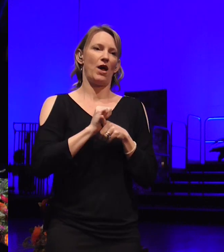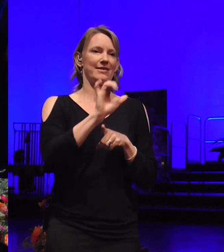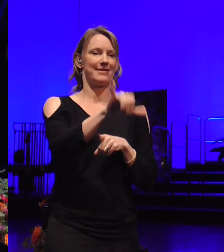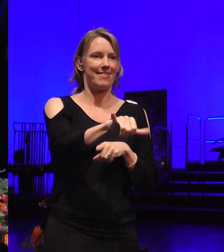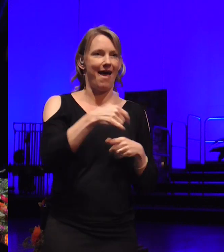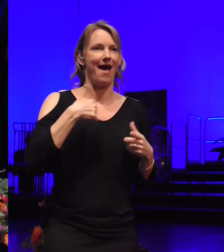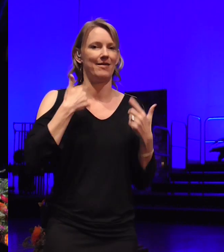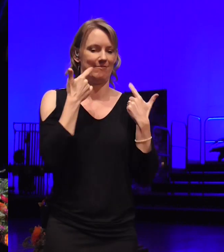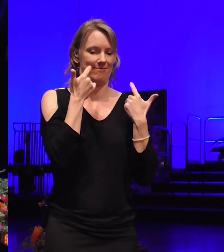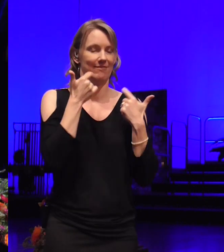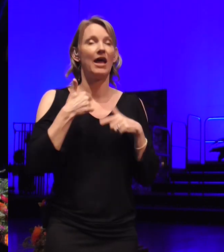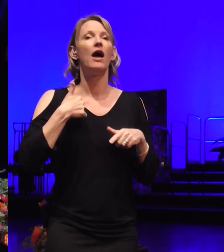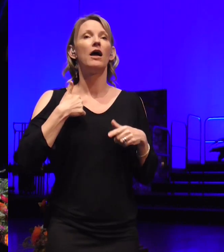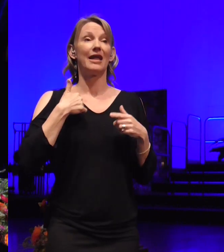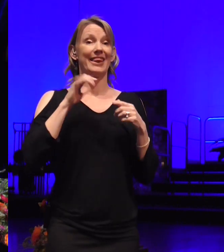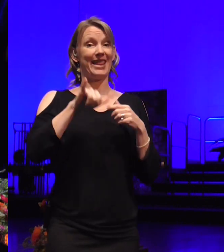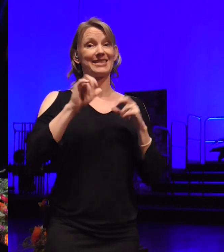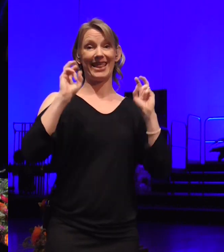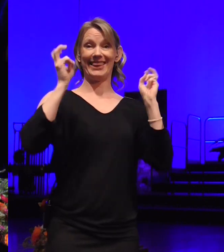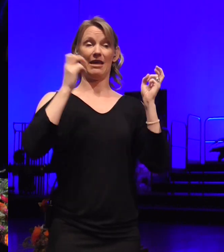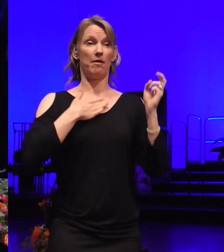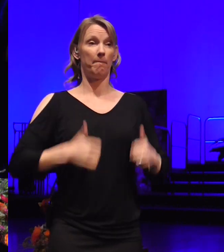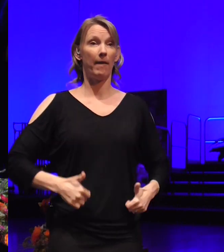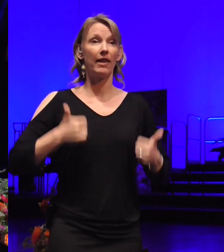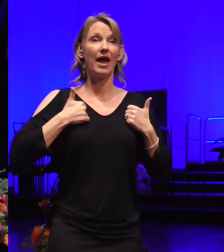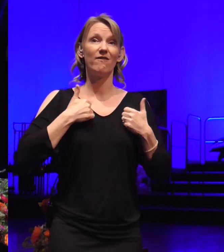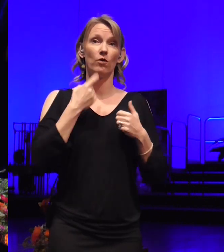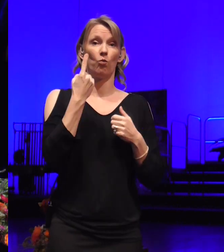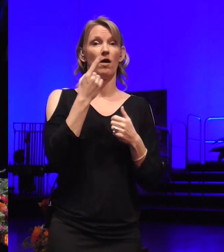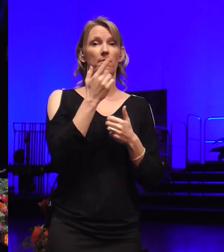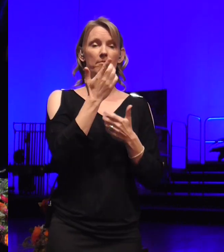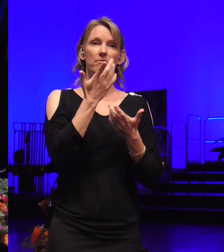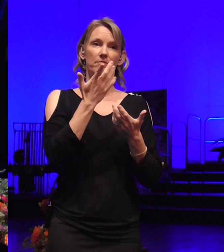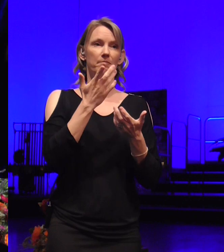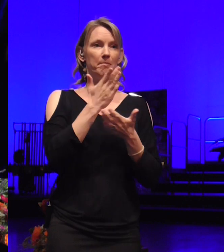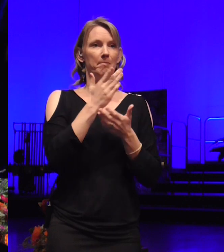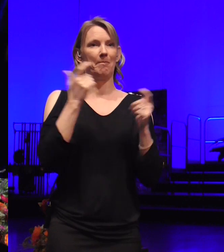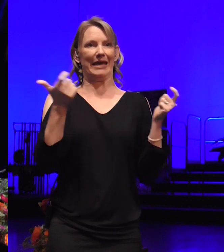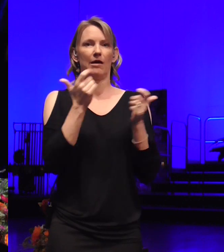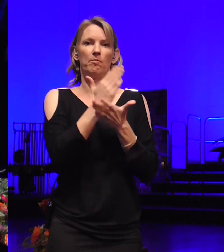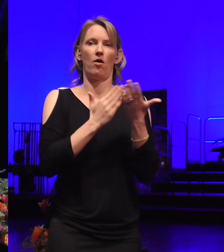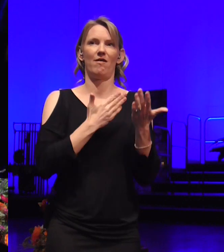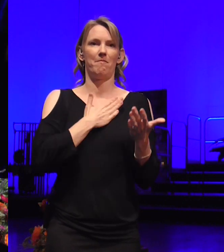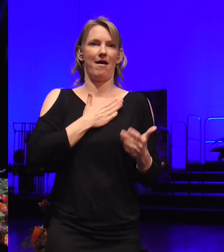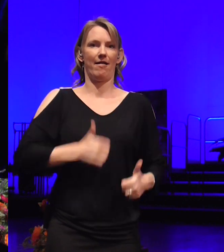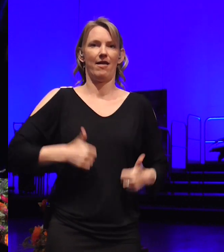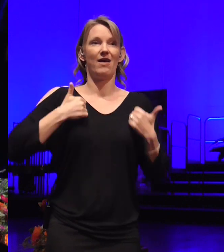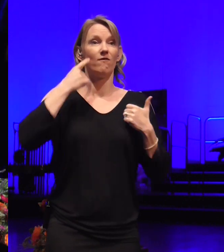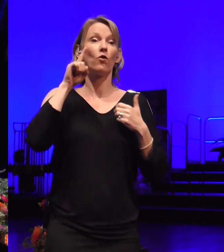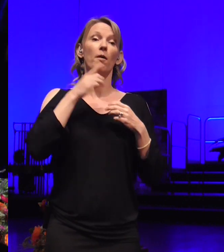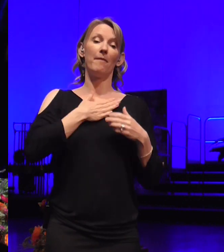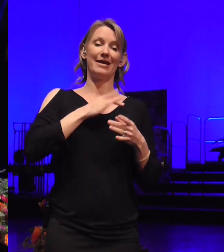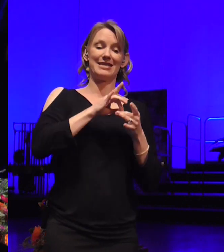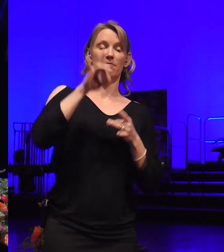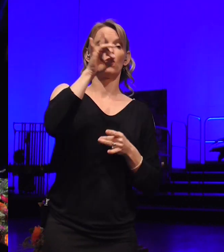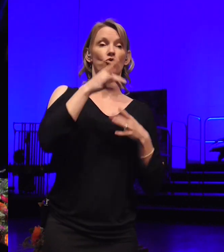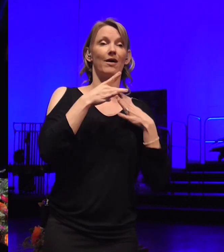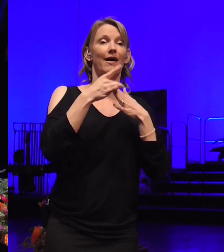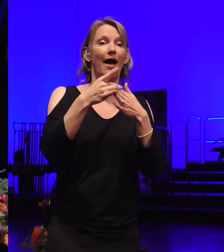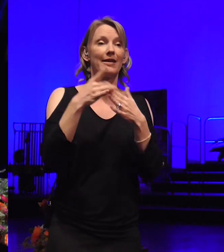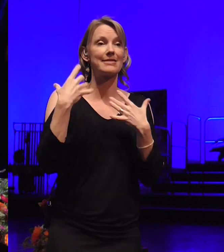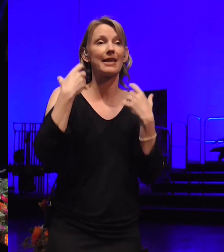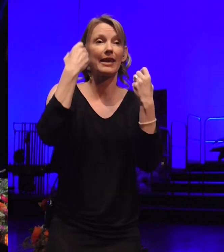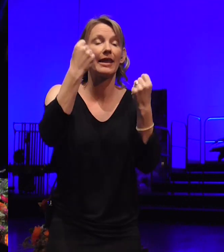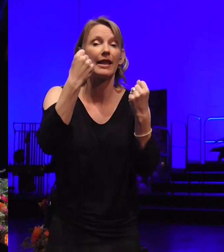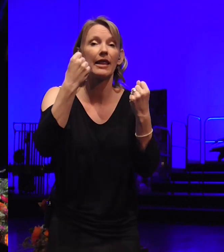And it has been a theme in my life. It's one of my key catalysts, if you will, for spiritual guidance and